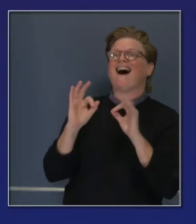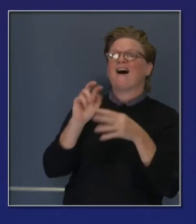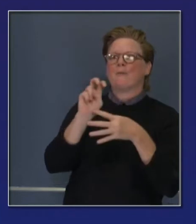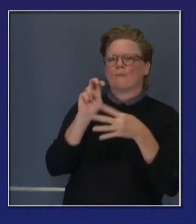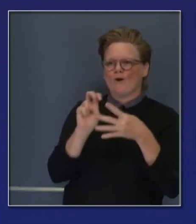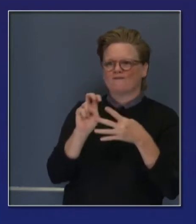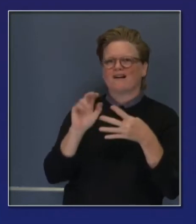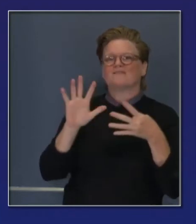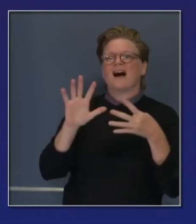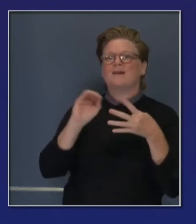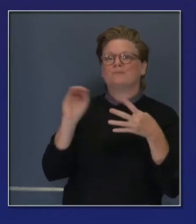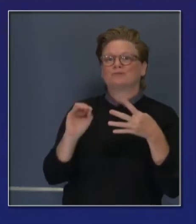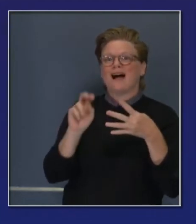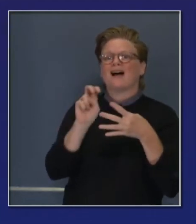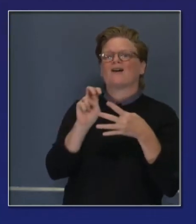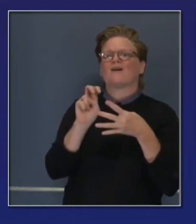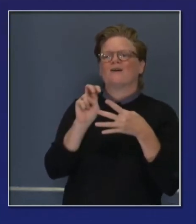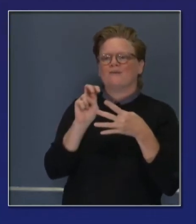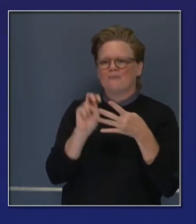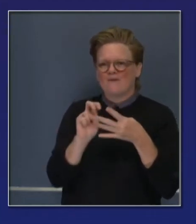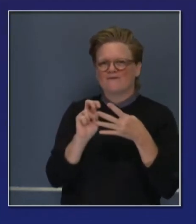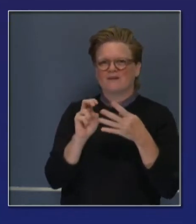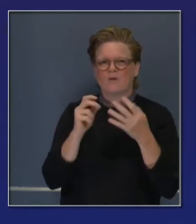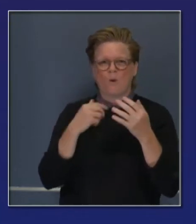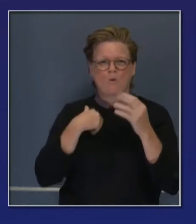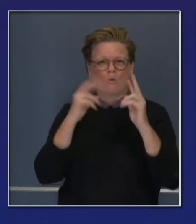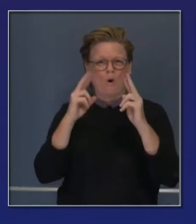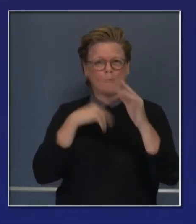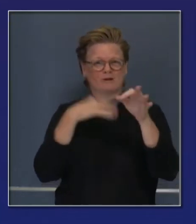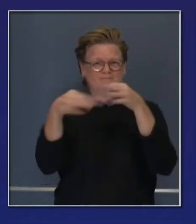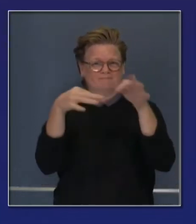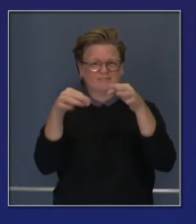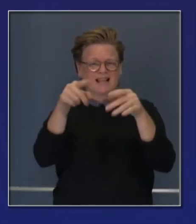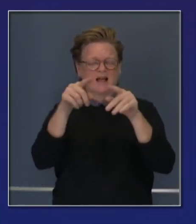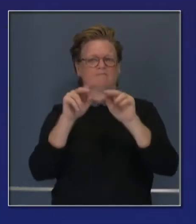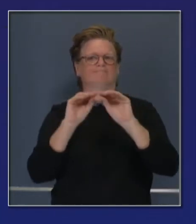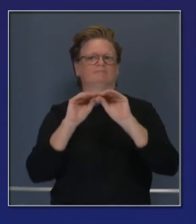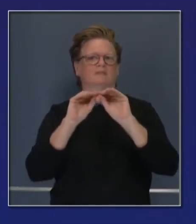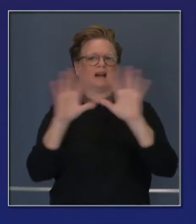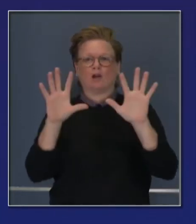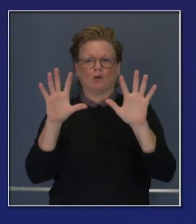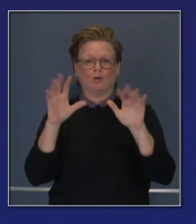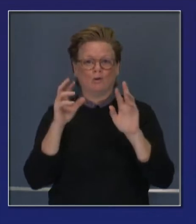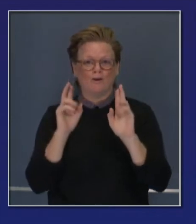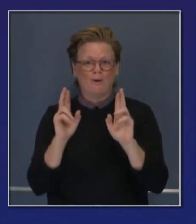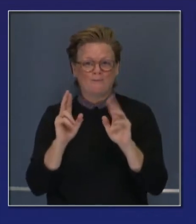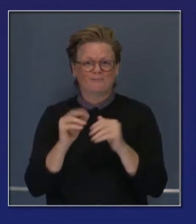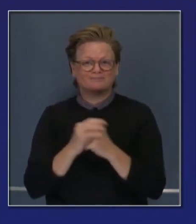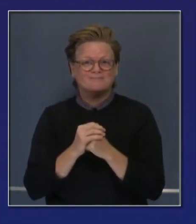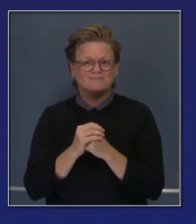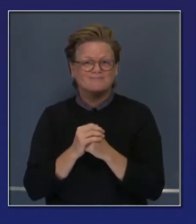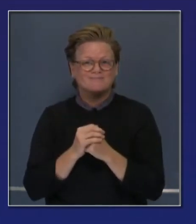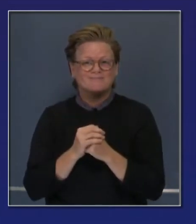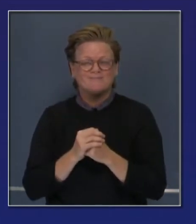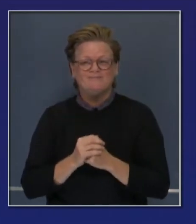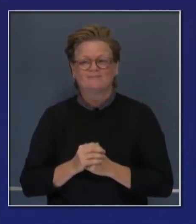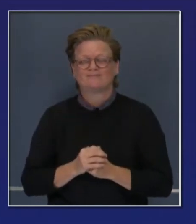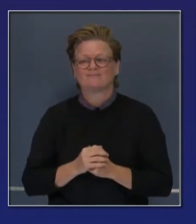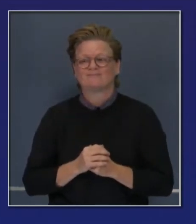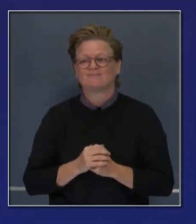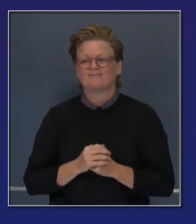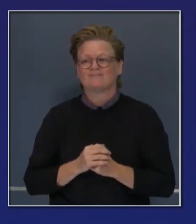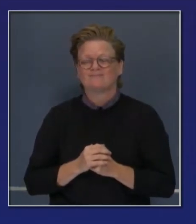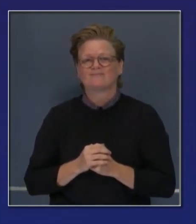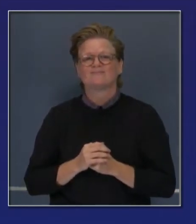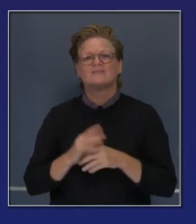in a direction that allows us to do much more as it relates to reopening certain sectors in our economy. The 7-day rate is